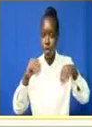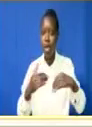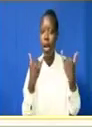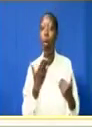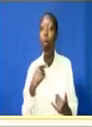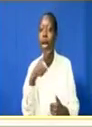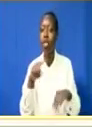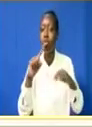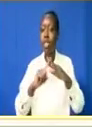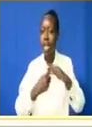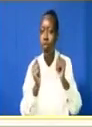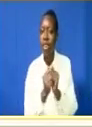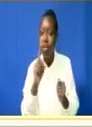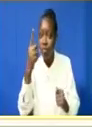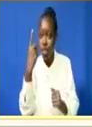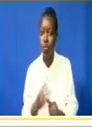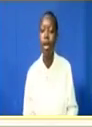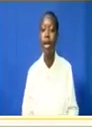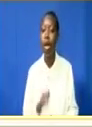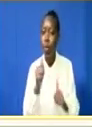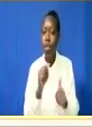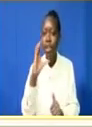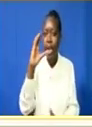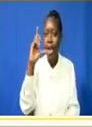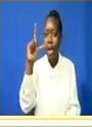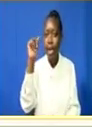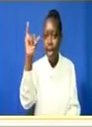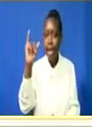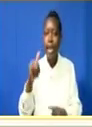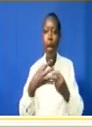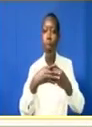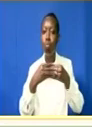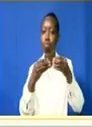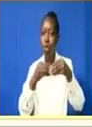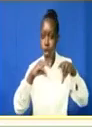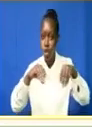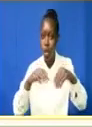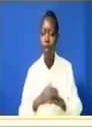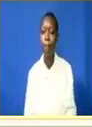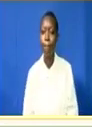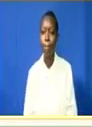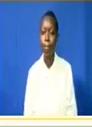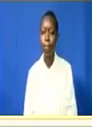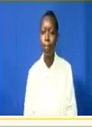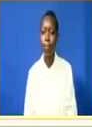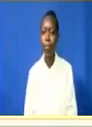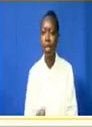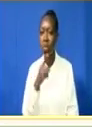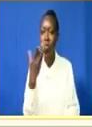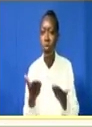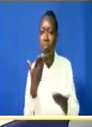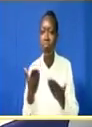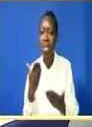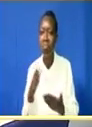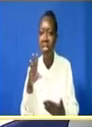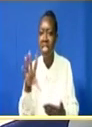clay. Okay. I want us to start with clay. Okay, so we are starting with clay soil. Have you ever touched clay anywhere?